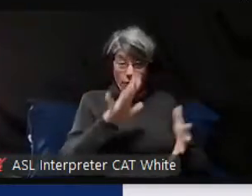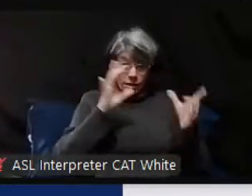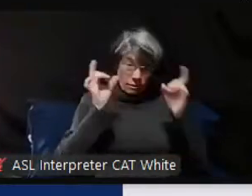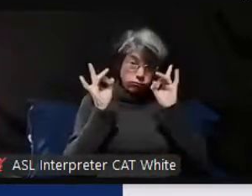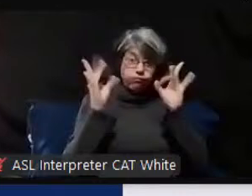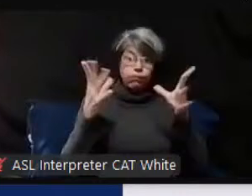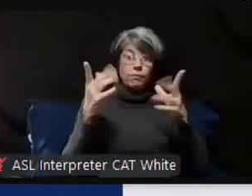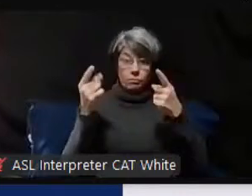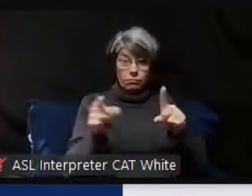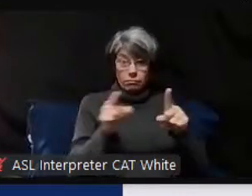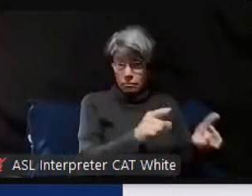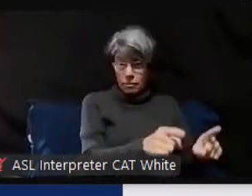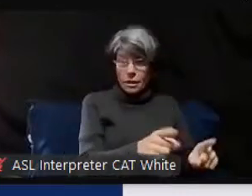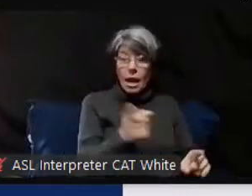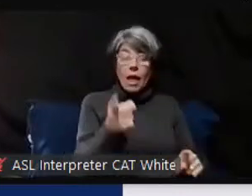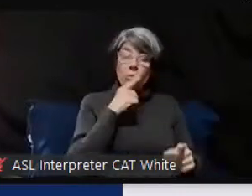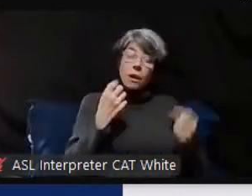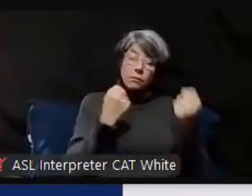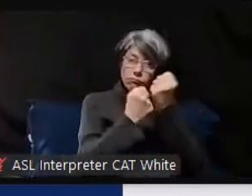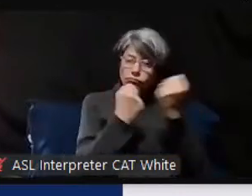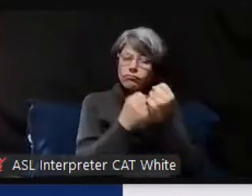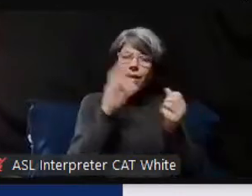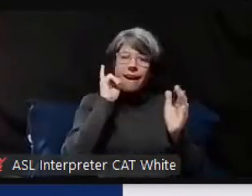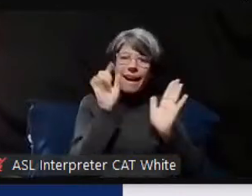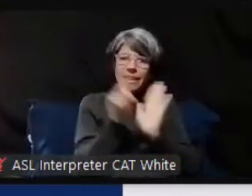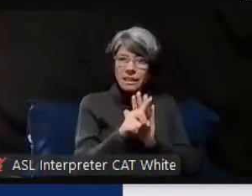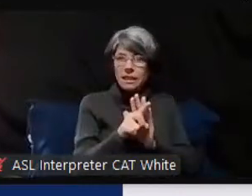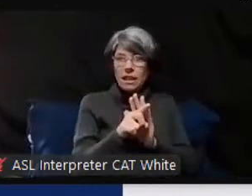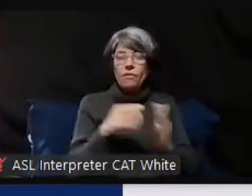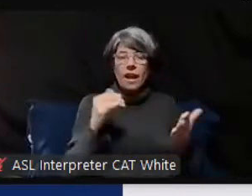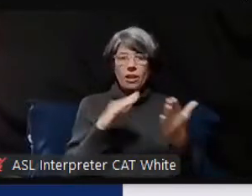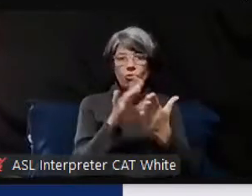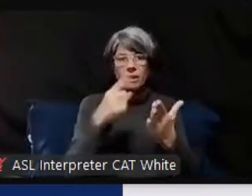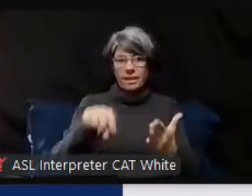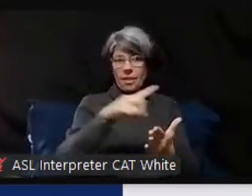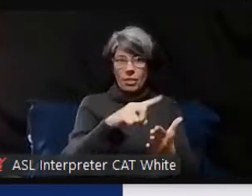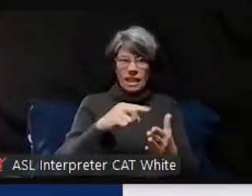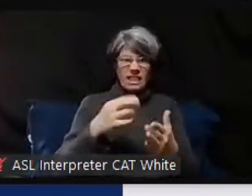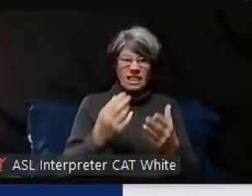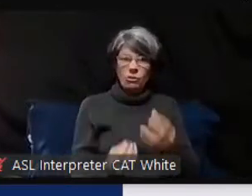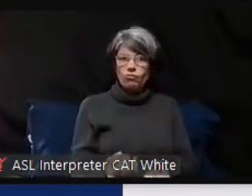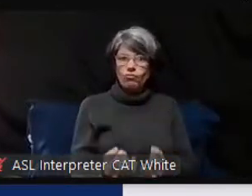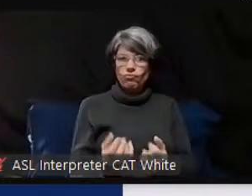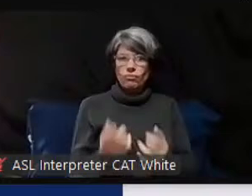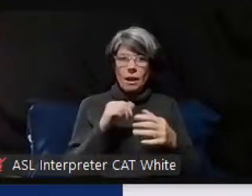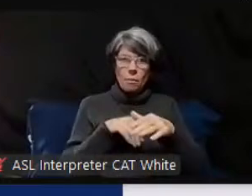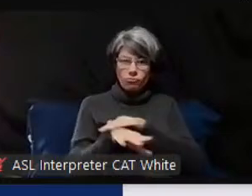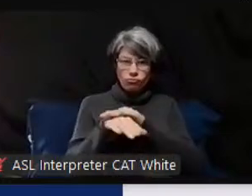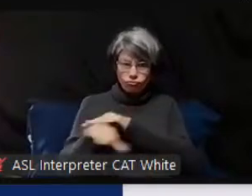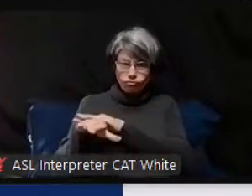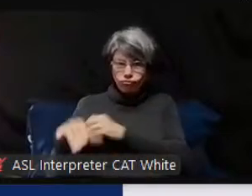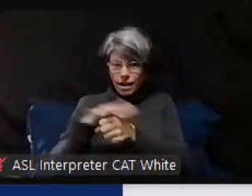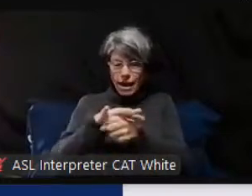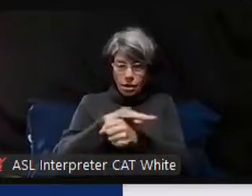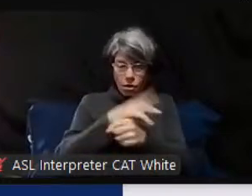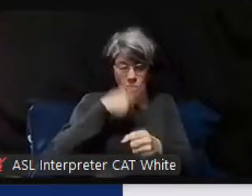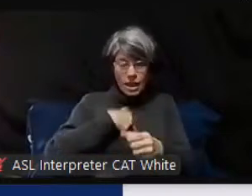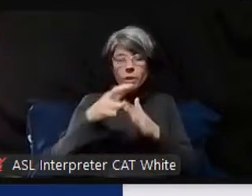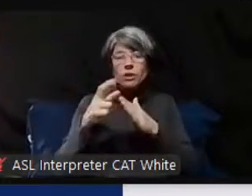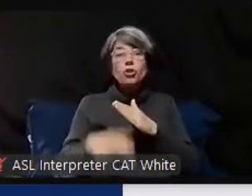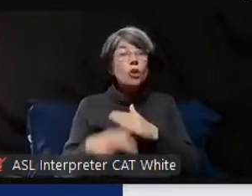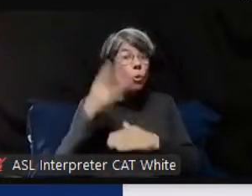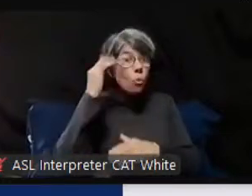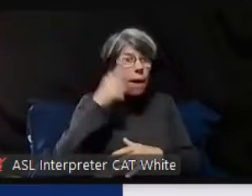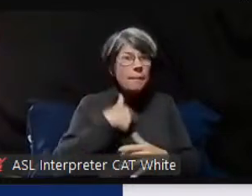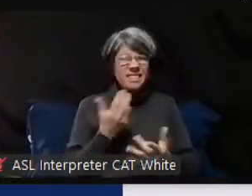disaster, SGV Mosquito is proactively identifying and addressing new mosquito breeding habitats that have emerged as a result of the fire damage. And